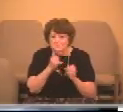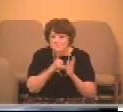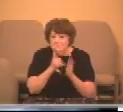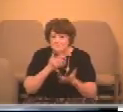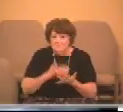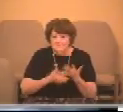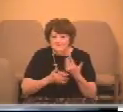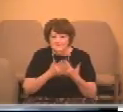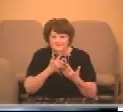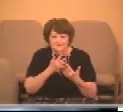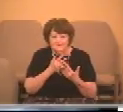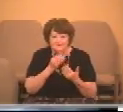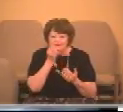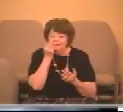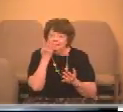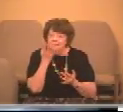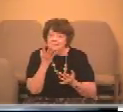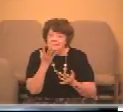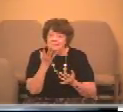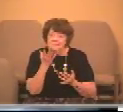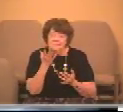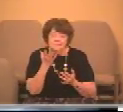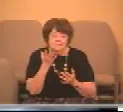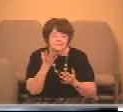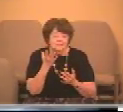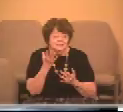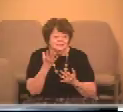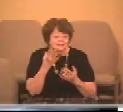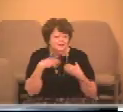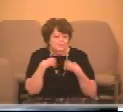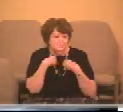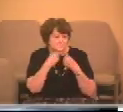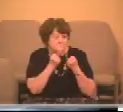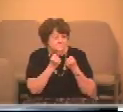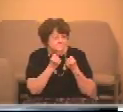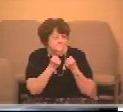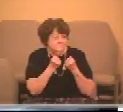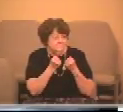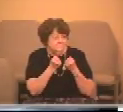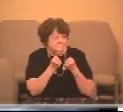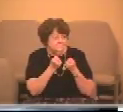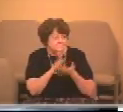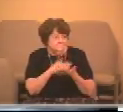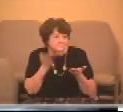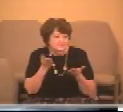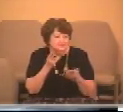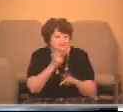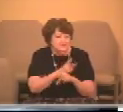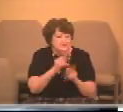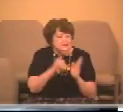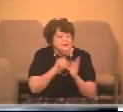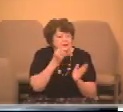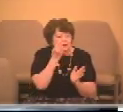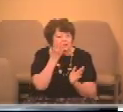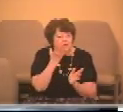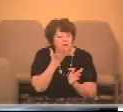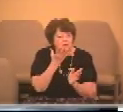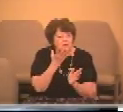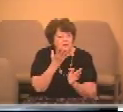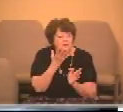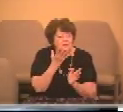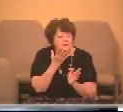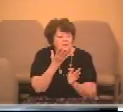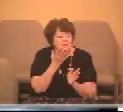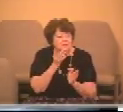Okay, heat, that's one, okay? It needs a power source, right? It needs something to keep it warm.